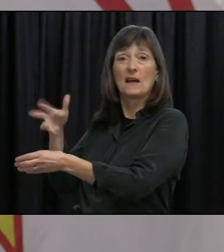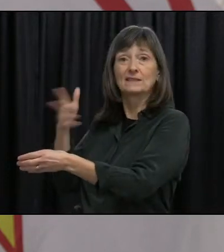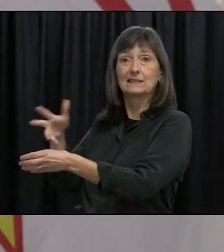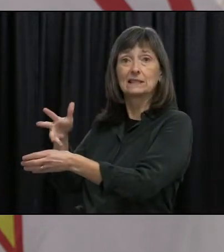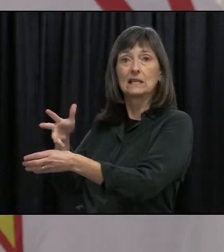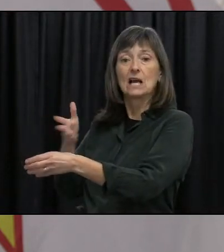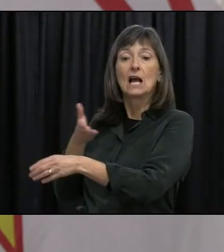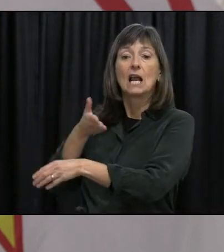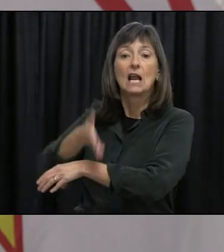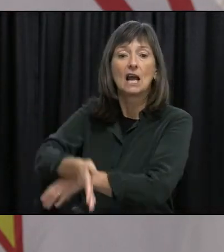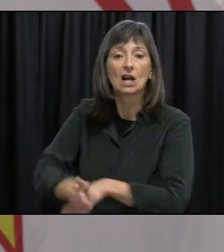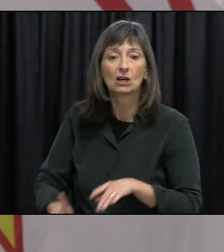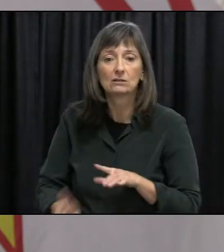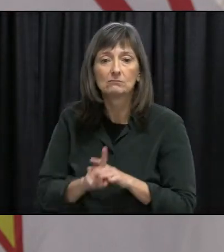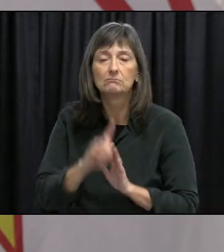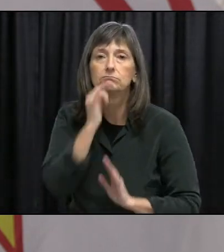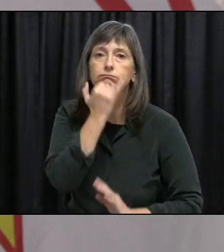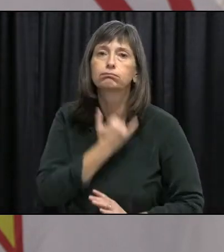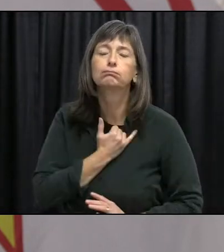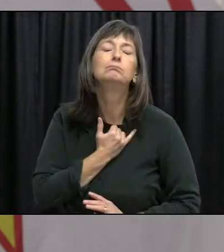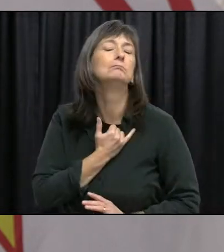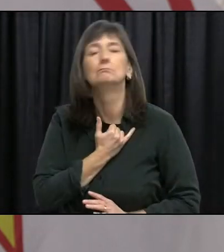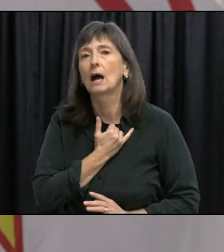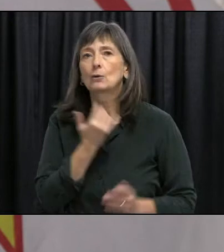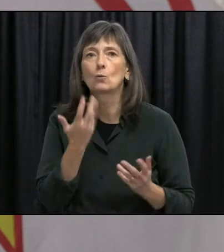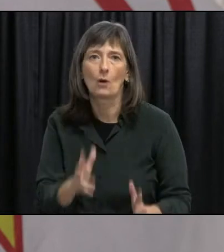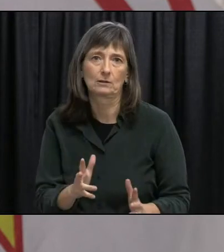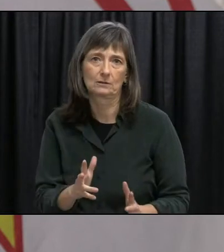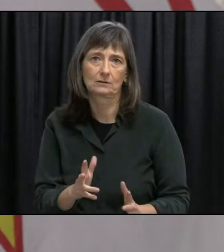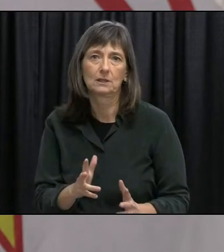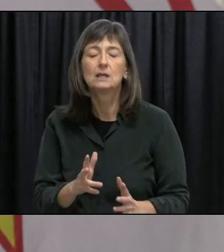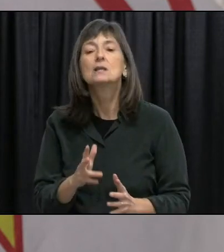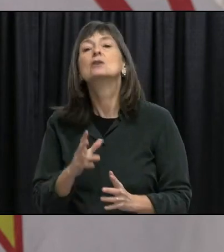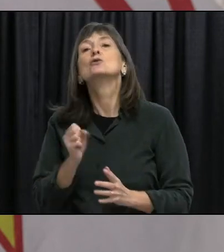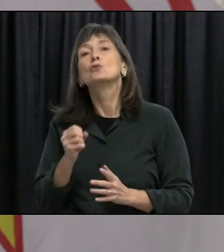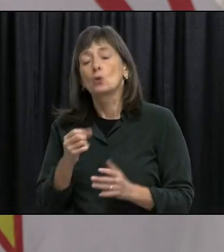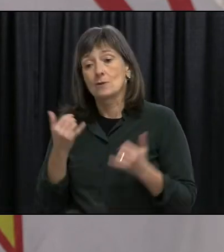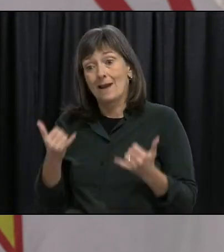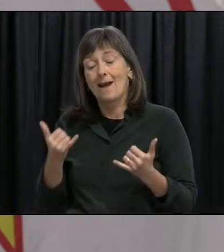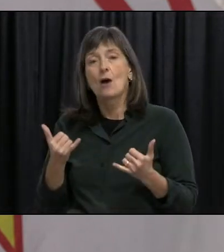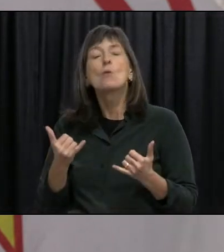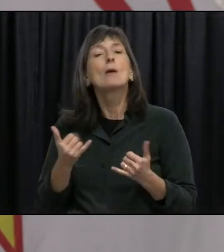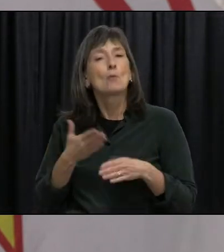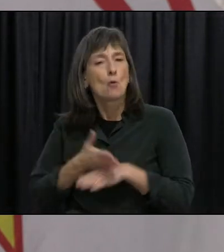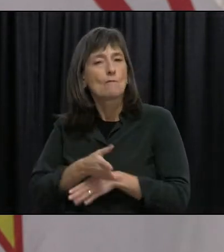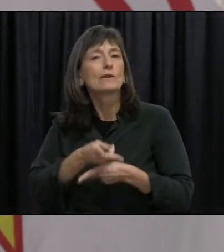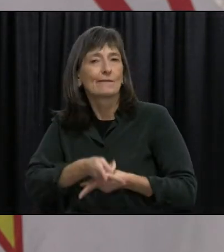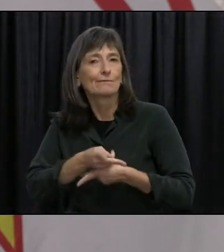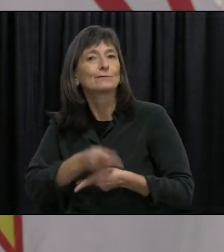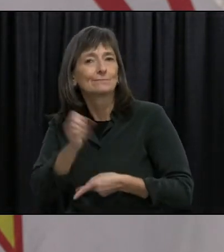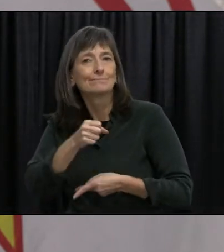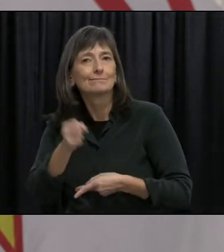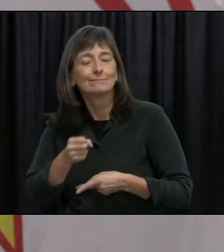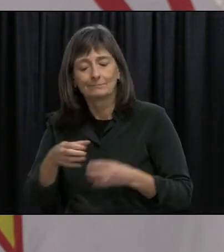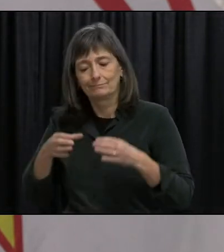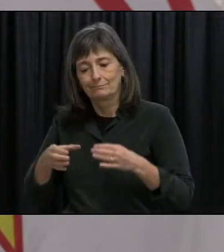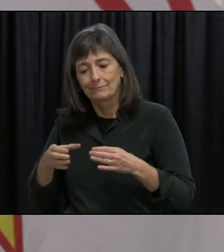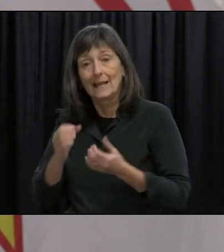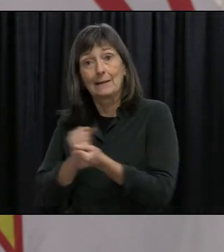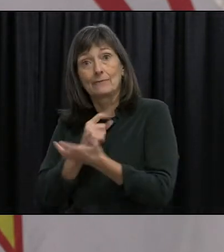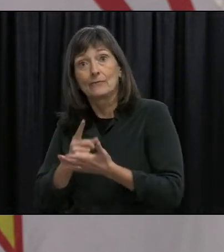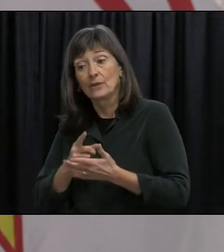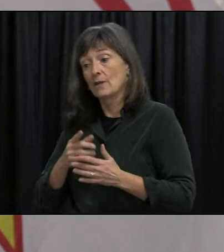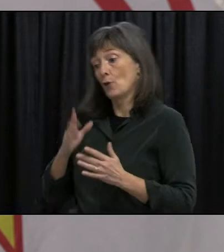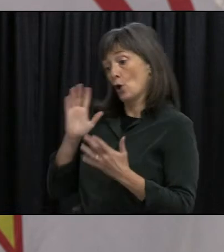action to ensure that all the measures that we've put in place in our plan and the contact tracing can